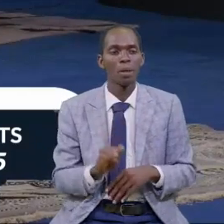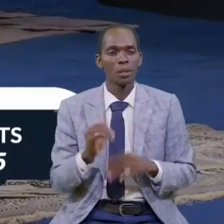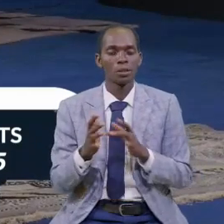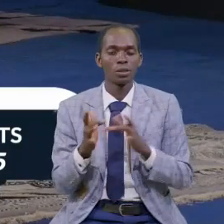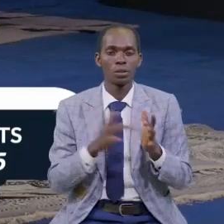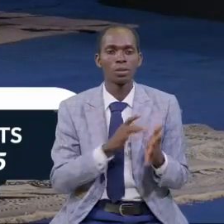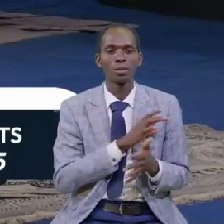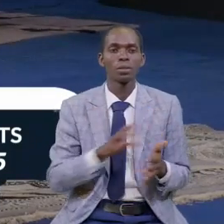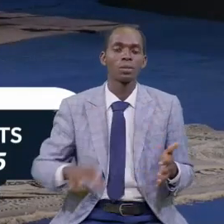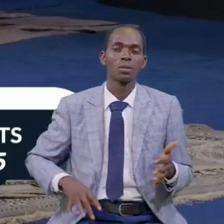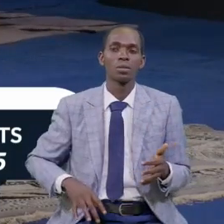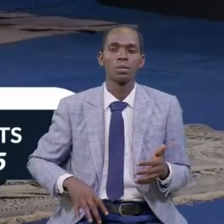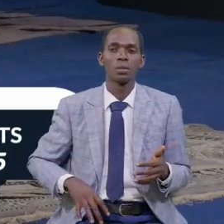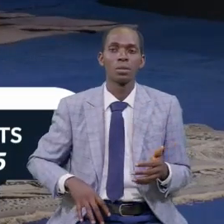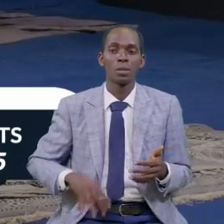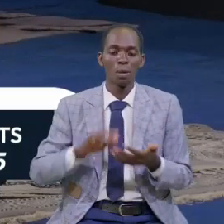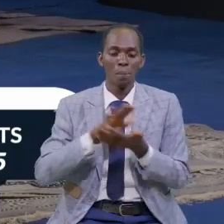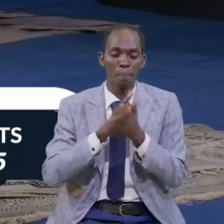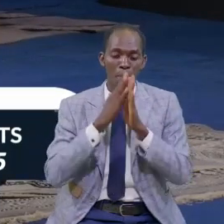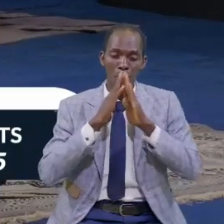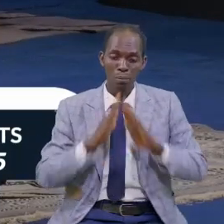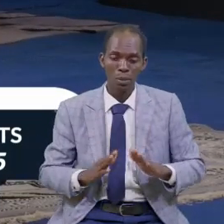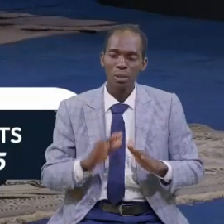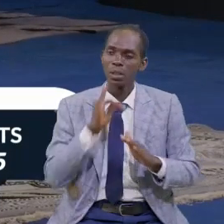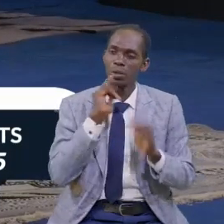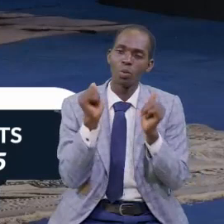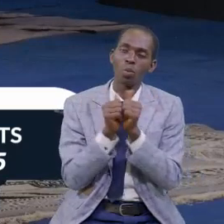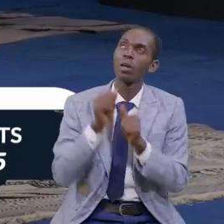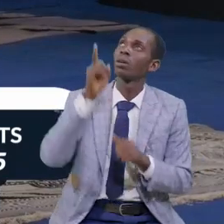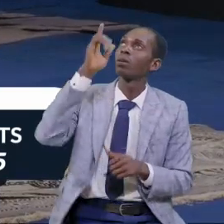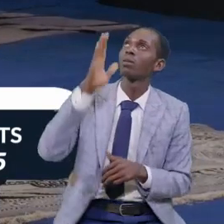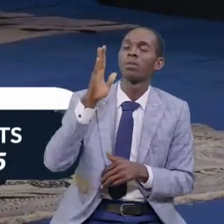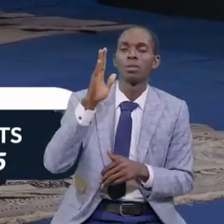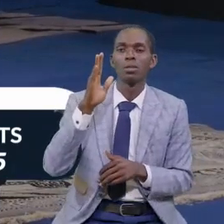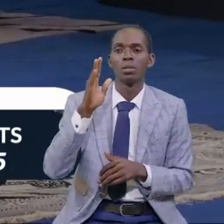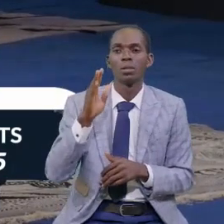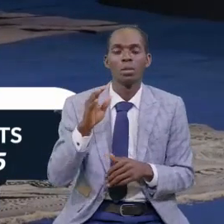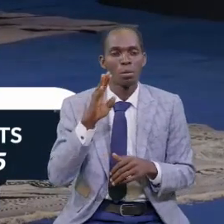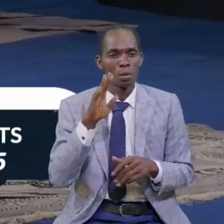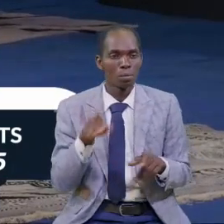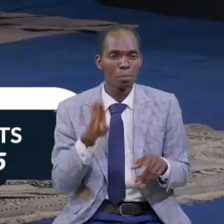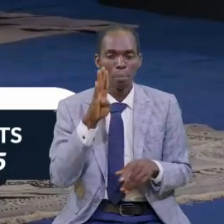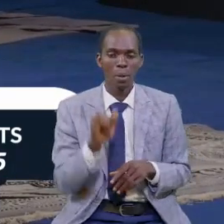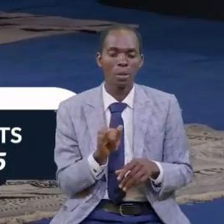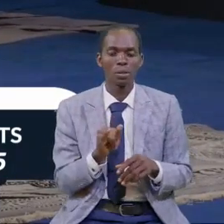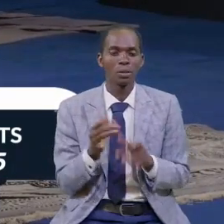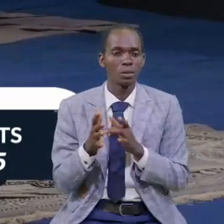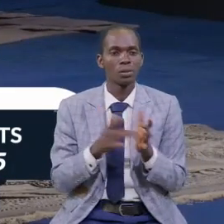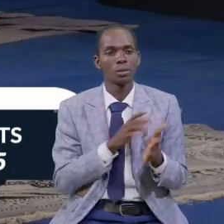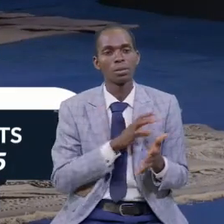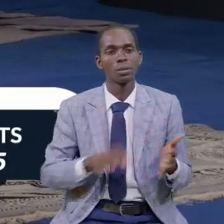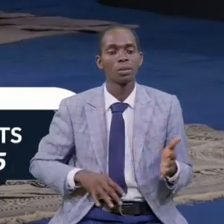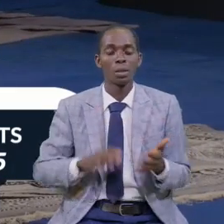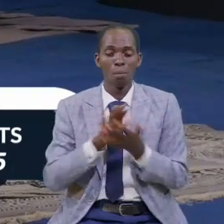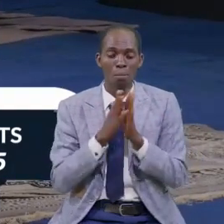Christ. Peace with God, by Jesus Christ. Peace on the